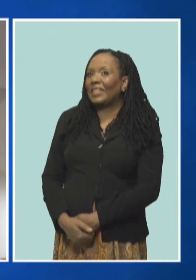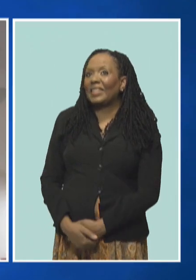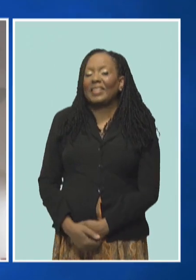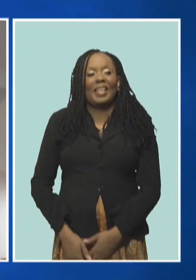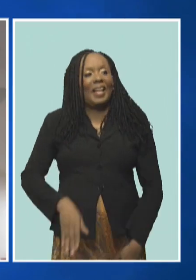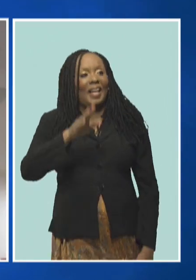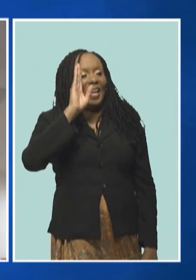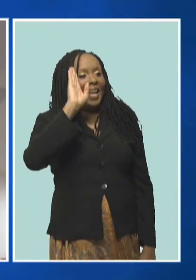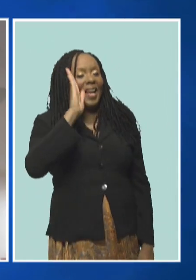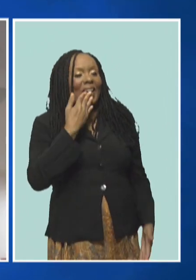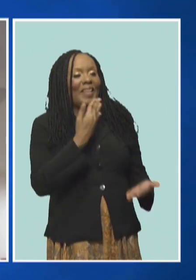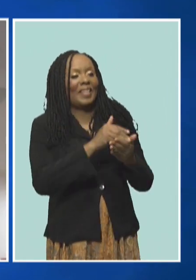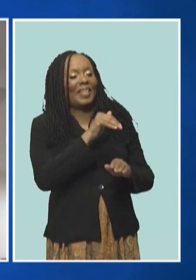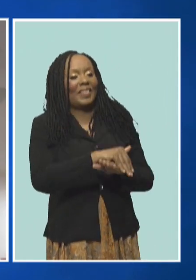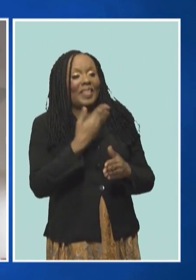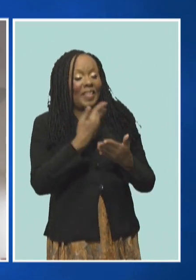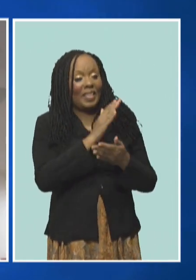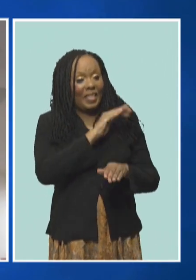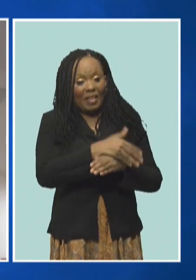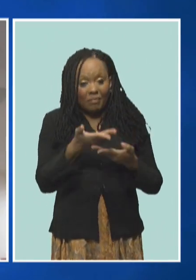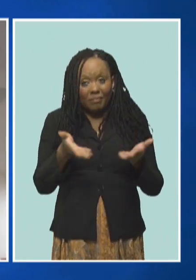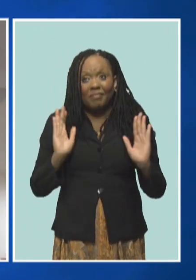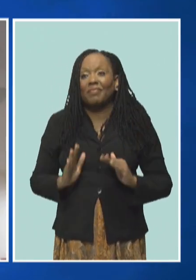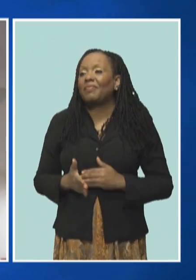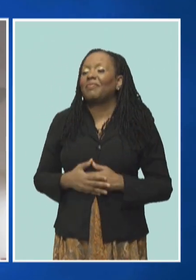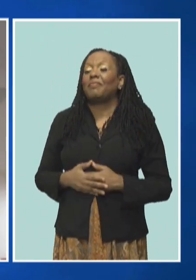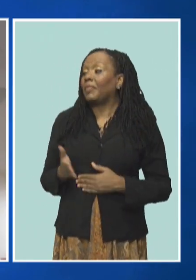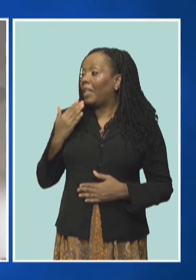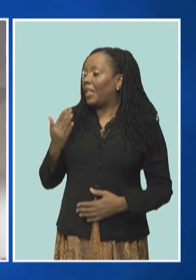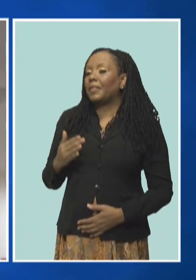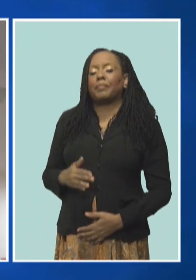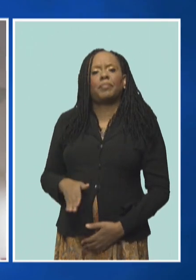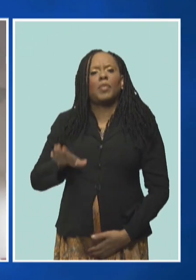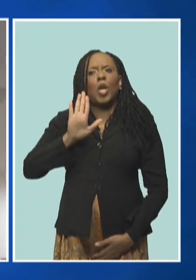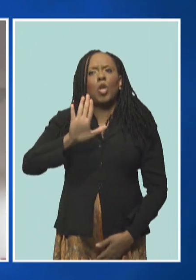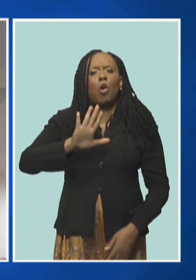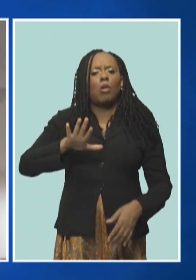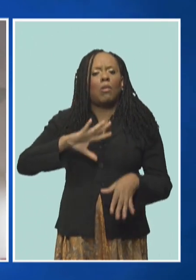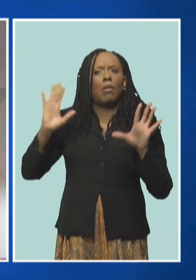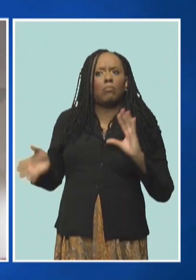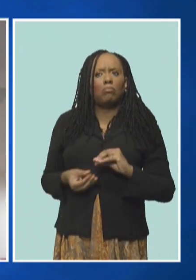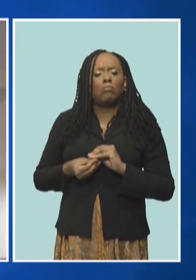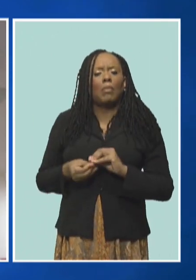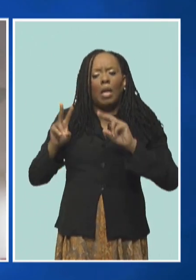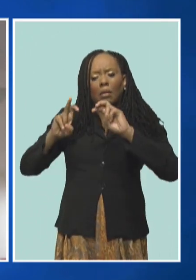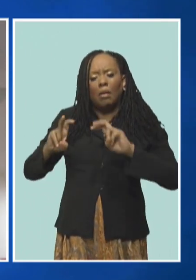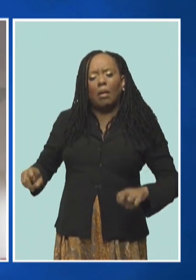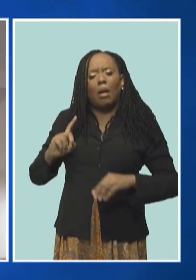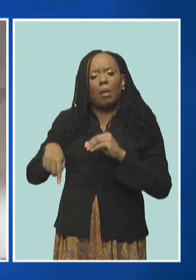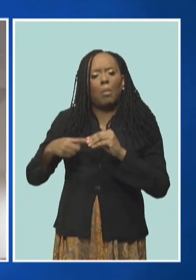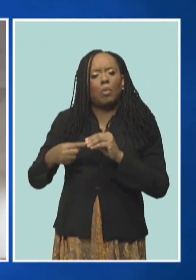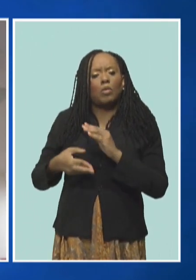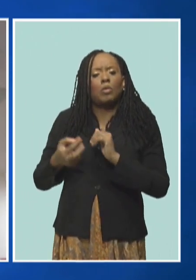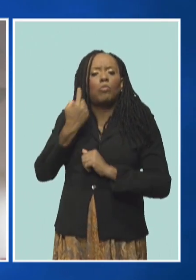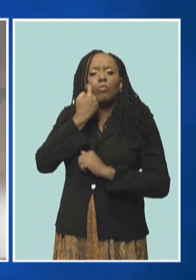Hi, good evening, Pearson. Good evening to First, you and your audience. thank you. First of all, your overall assessment of the economic review. What do you think?